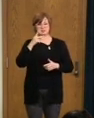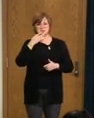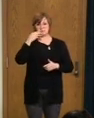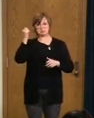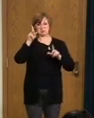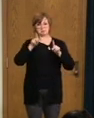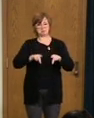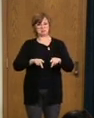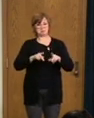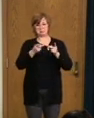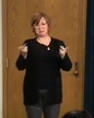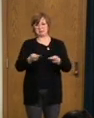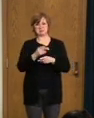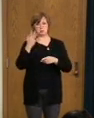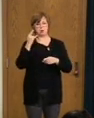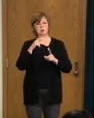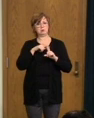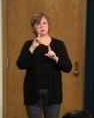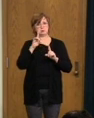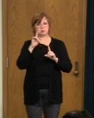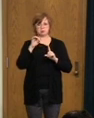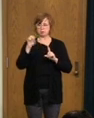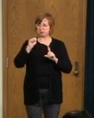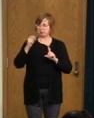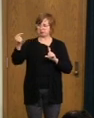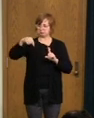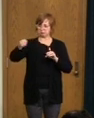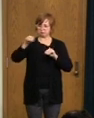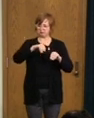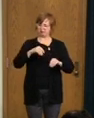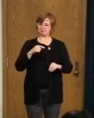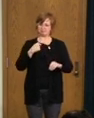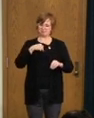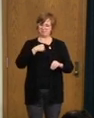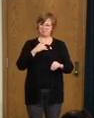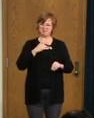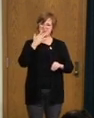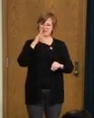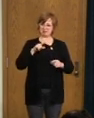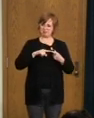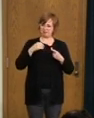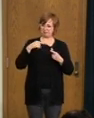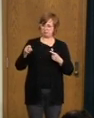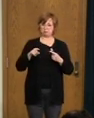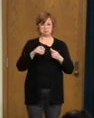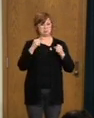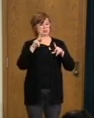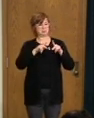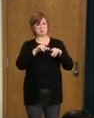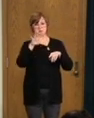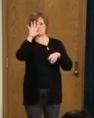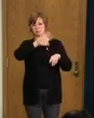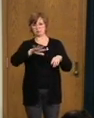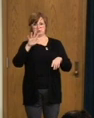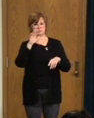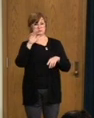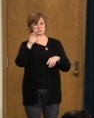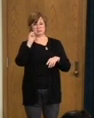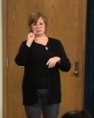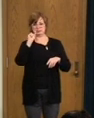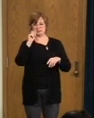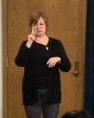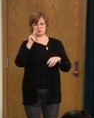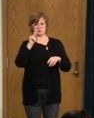put forward, as a better place because of the choice so many other people have made to make a community in this great province their home. So with respect